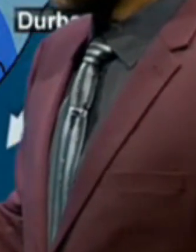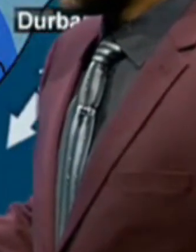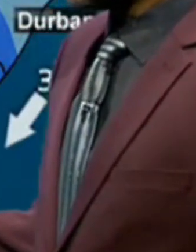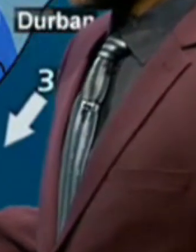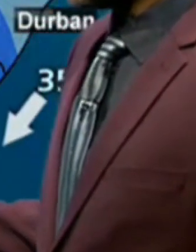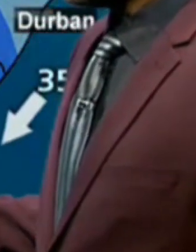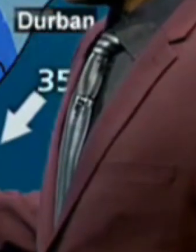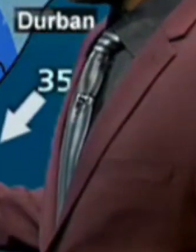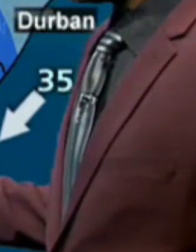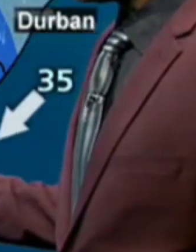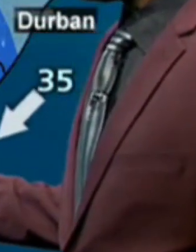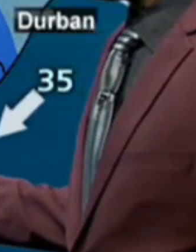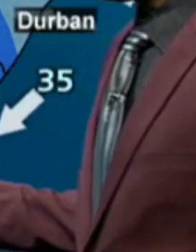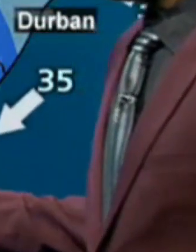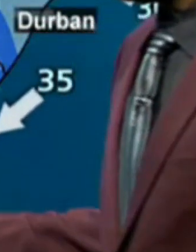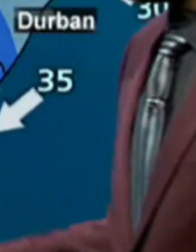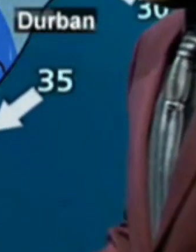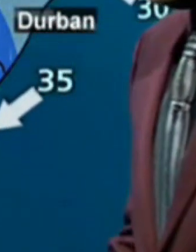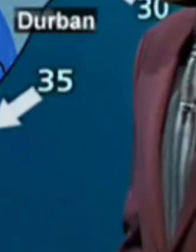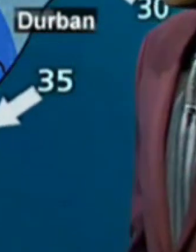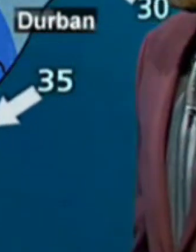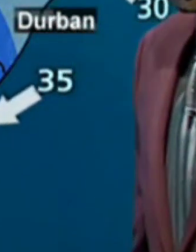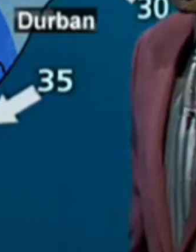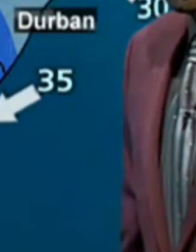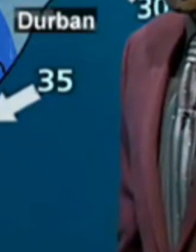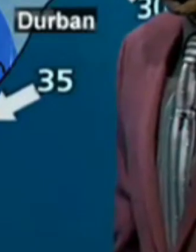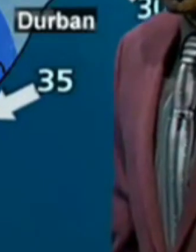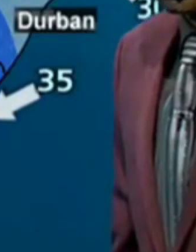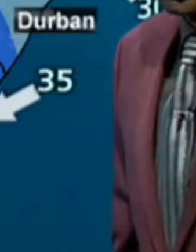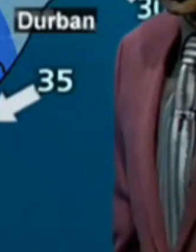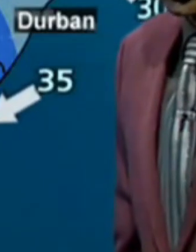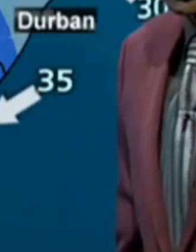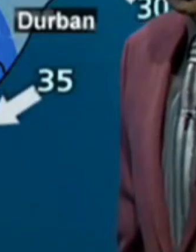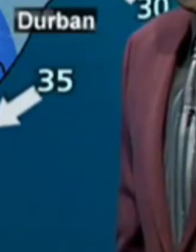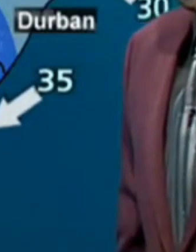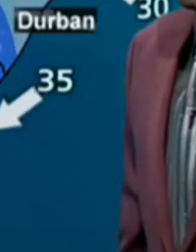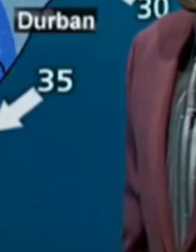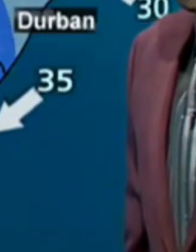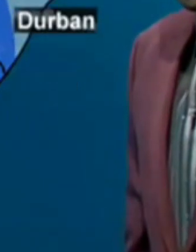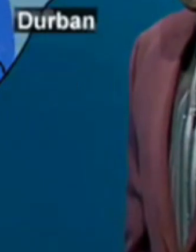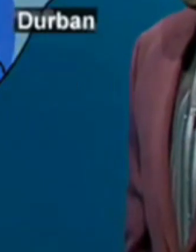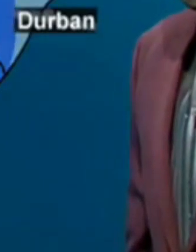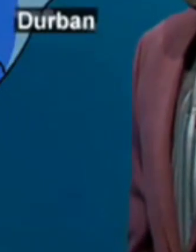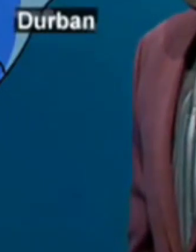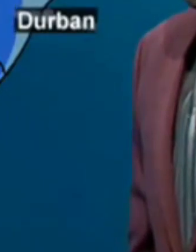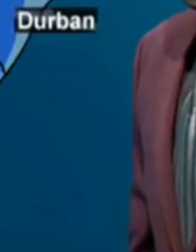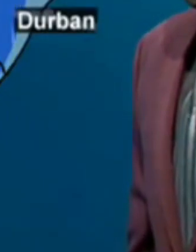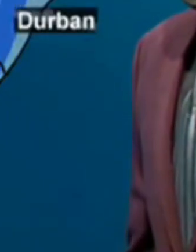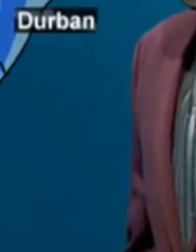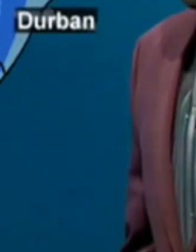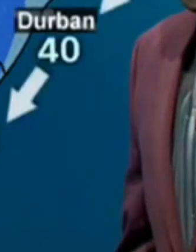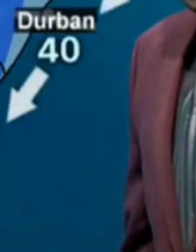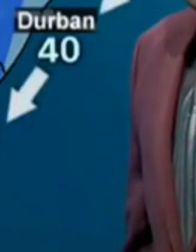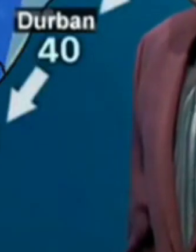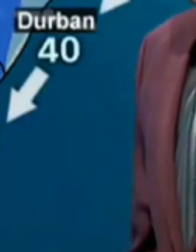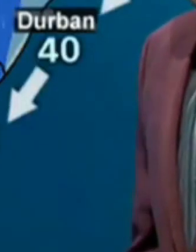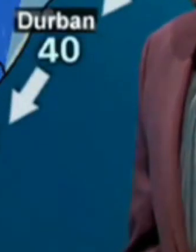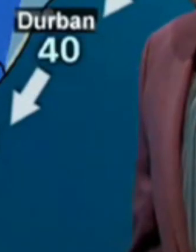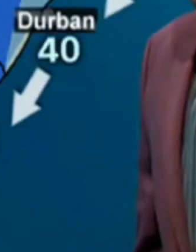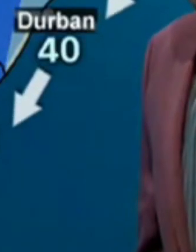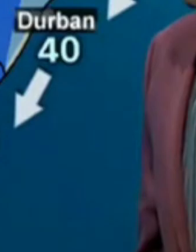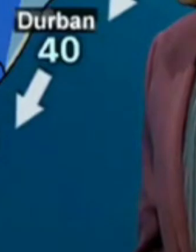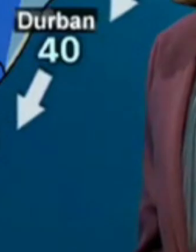borwa go ya ka dikarolong tše dilego ka bohlabela ba Afrika Borwa go fitlhabela ka dikarolong tša ka KwaZulu Natal la ka moswane re sa bona gabotse kgonagalo tše di botse tša dipula di ka